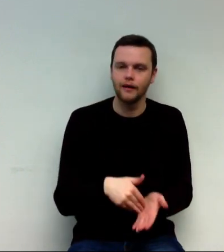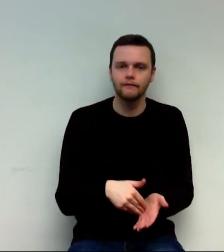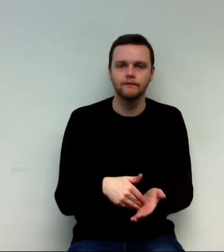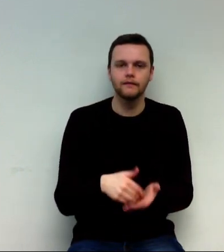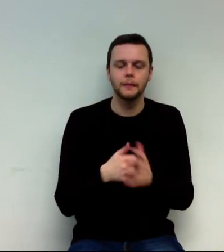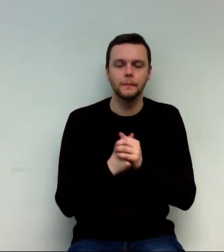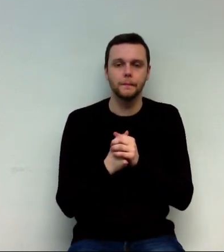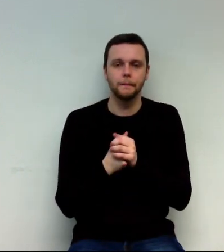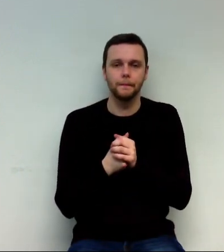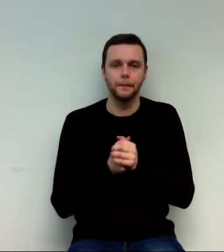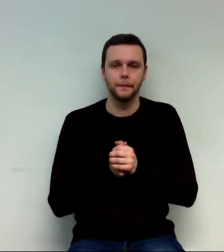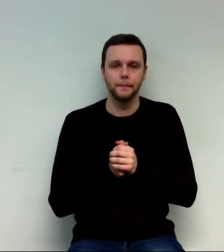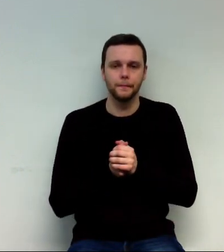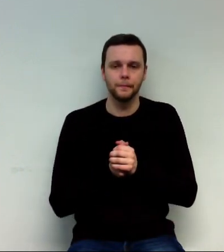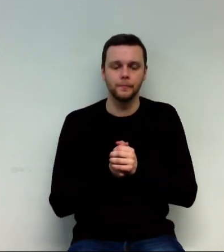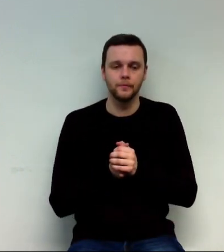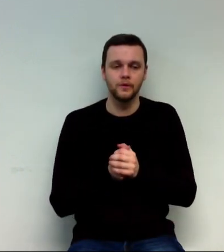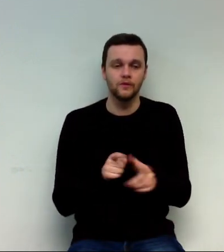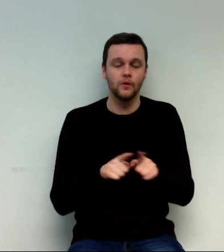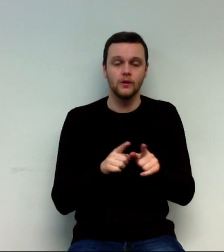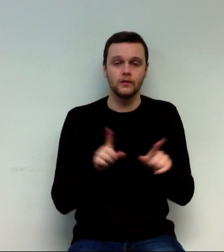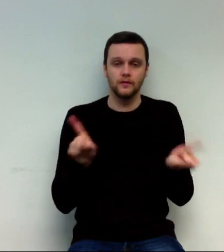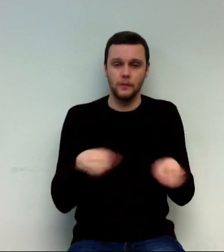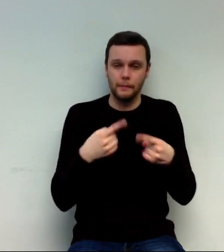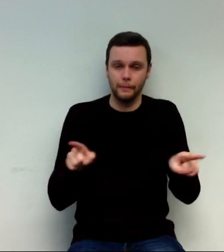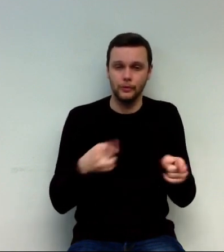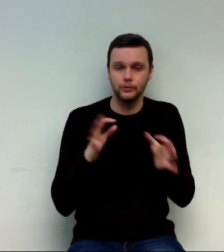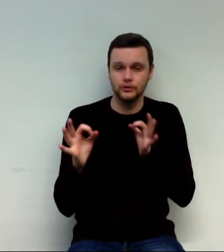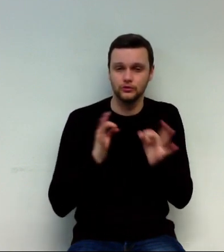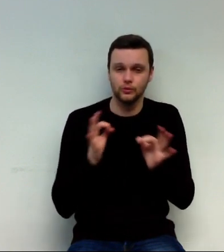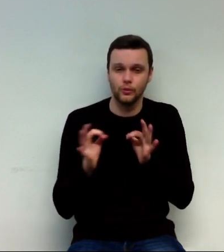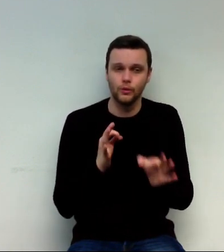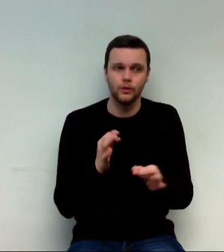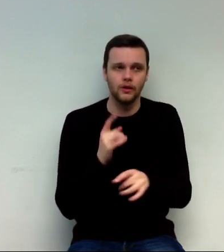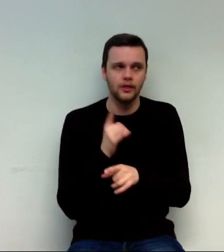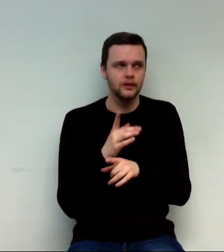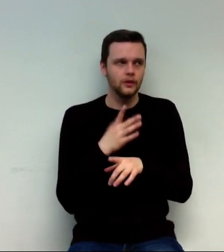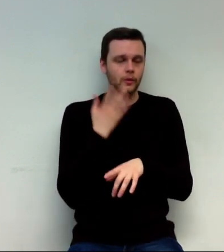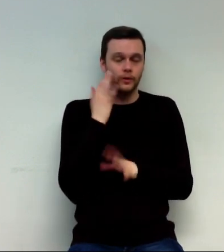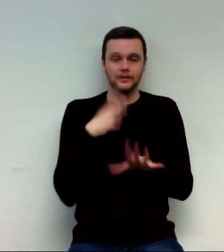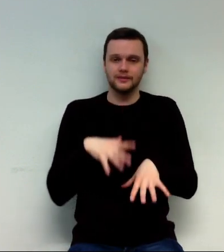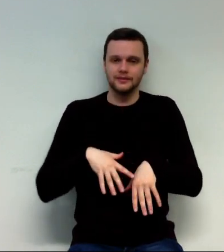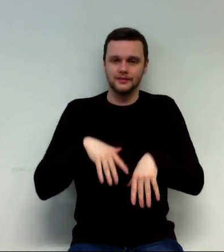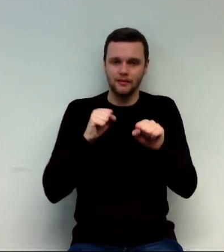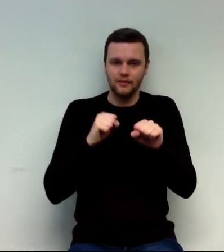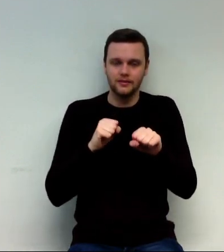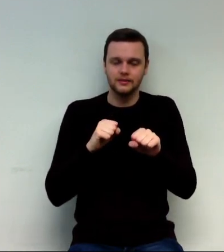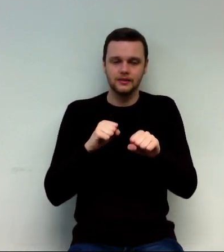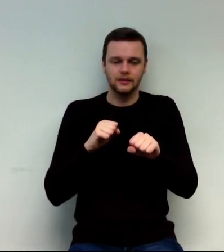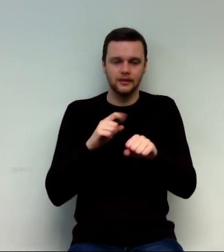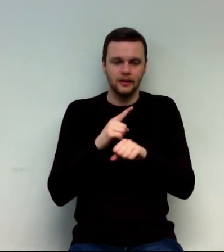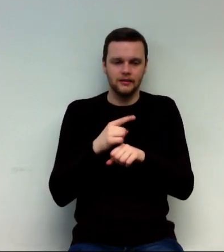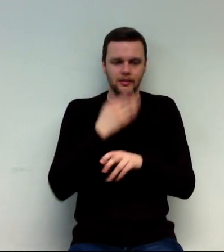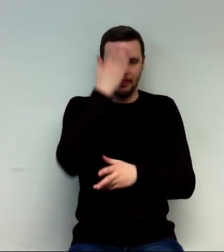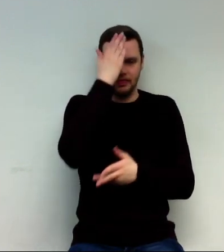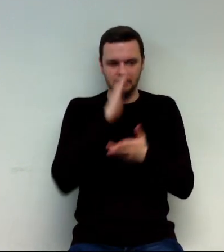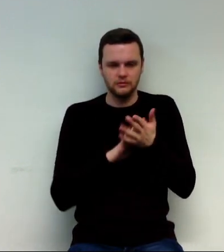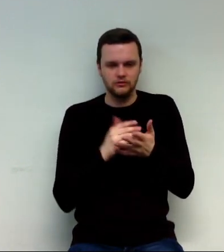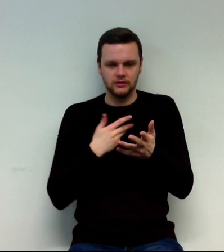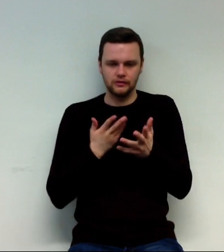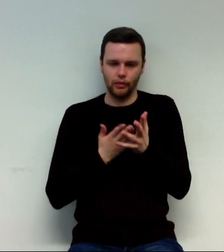think in something like a music show, it's really about, once it starts, the experience is kind